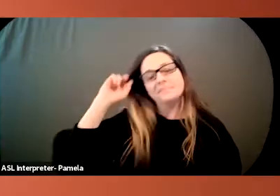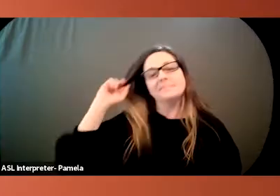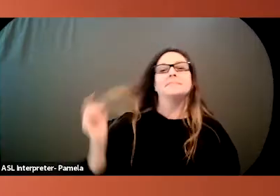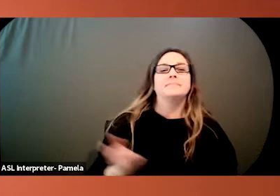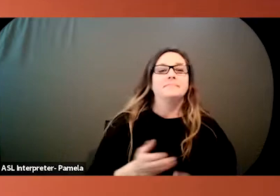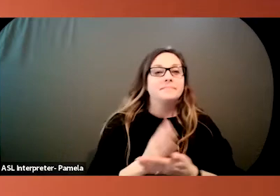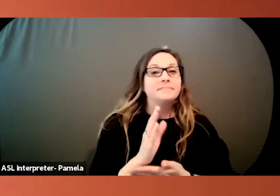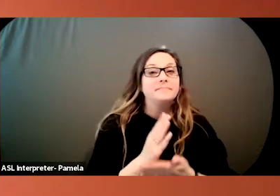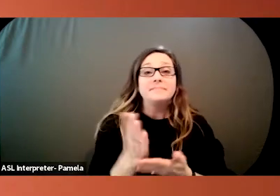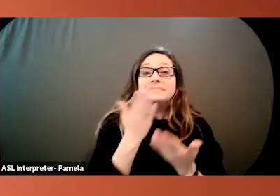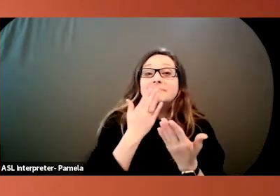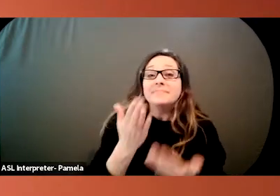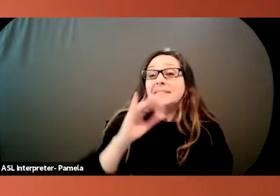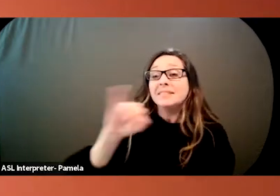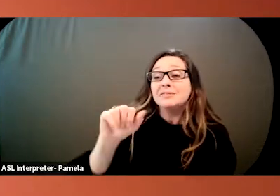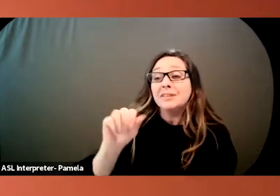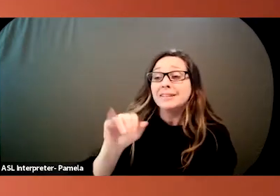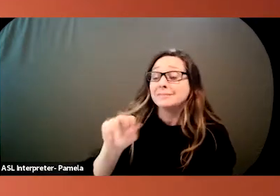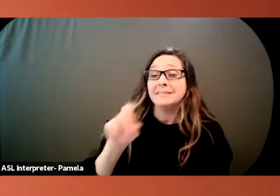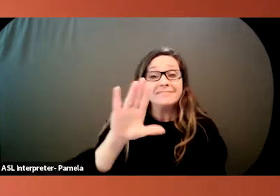Thank you very much, Jasmine. That was fantastic.